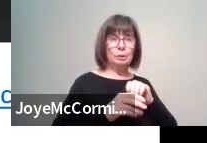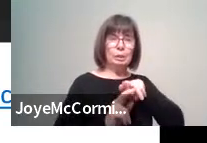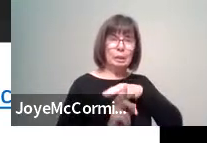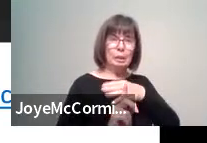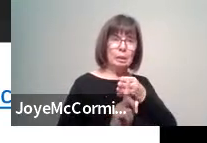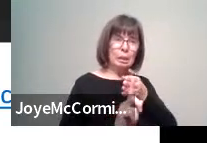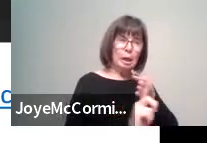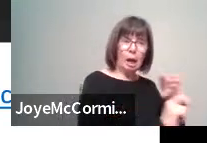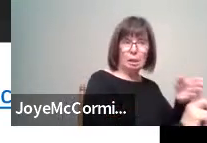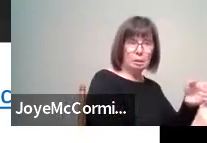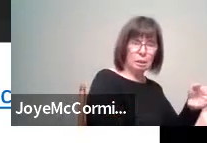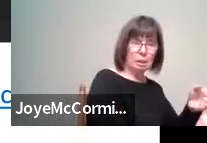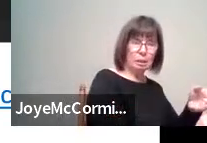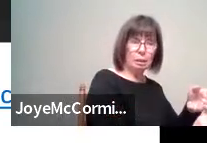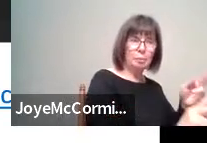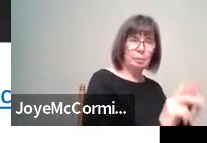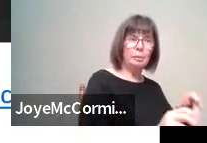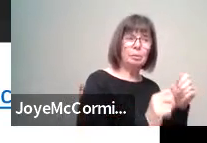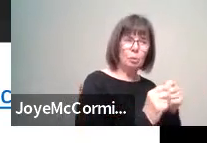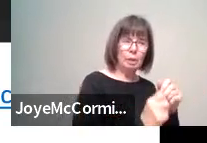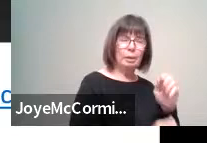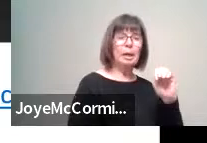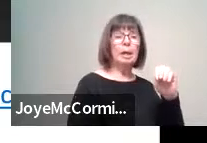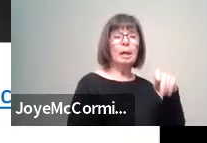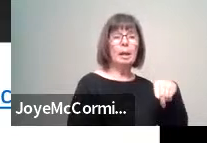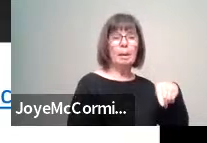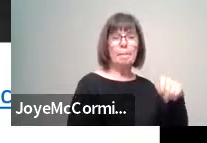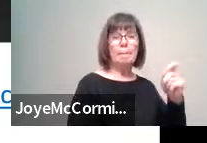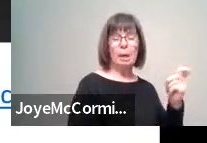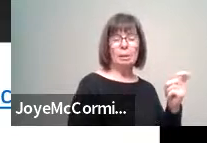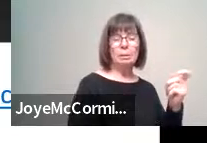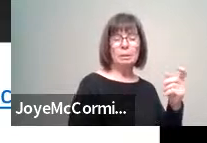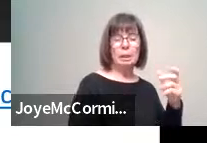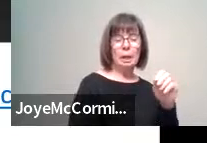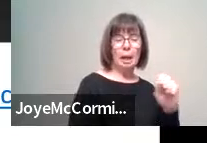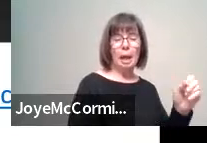of persons with Mpox and vaccination of close